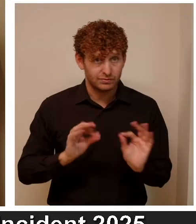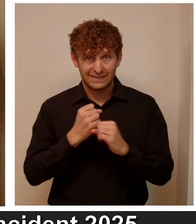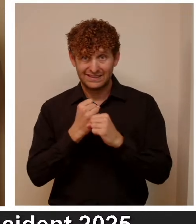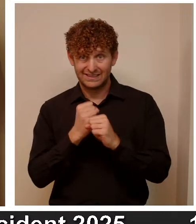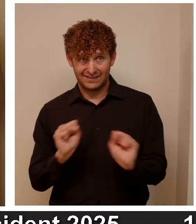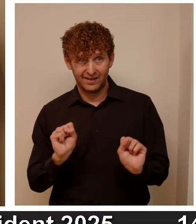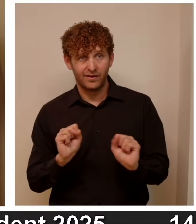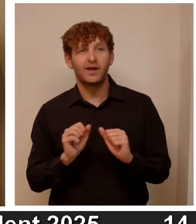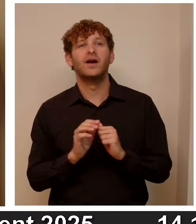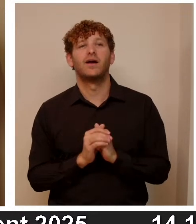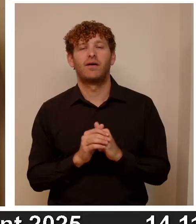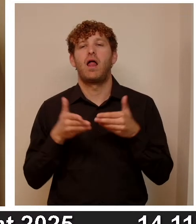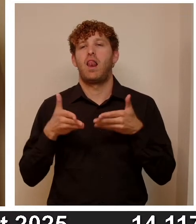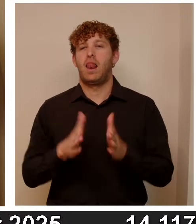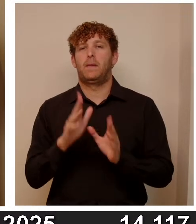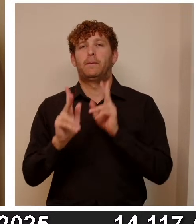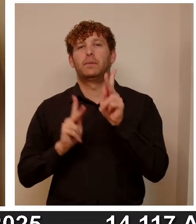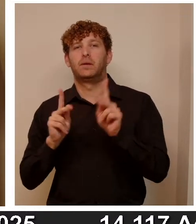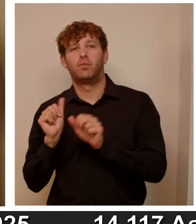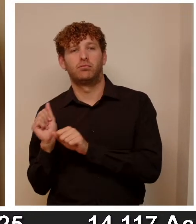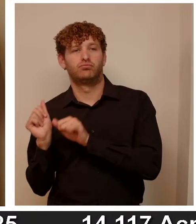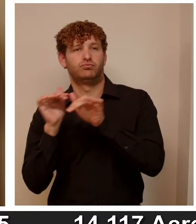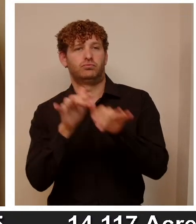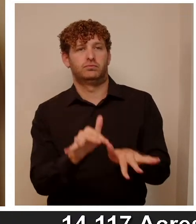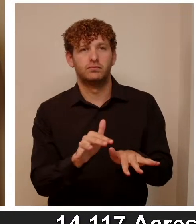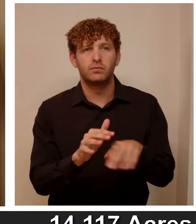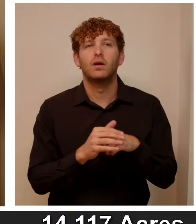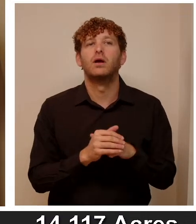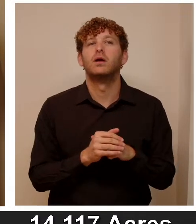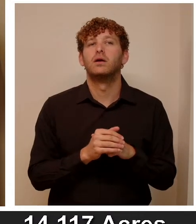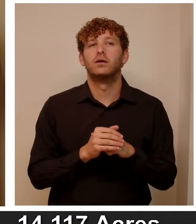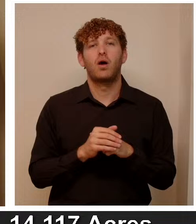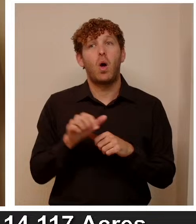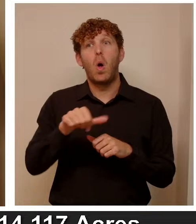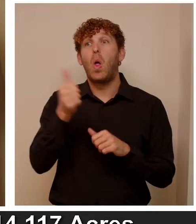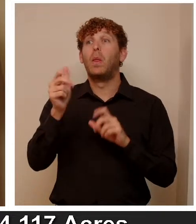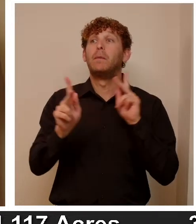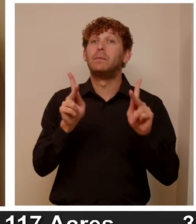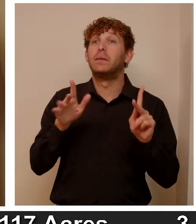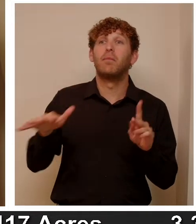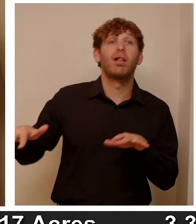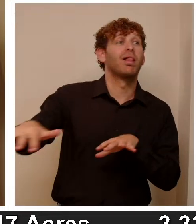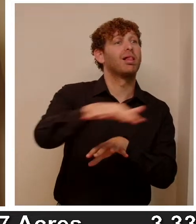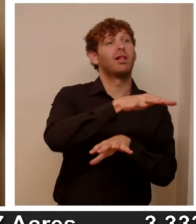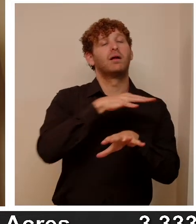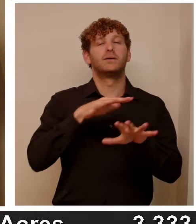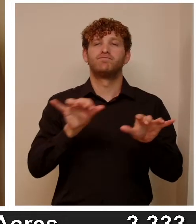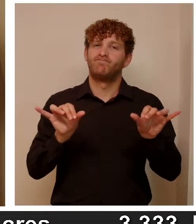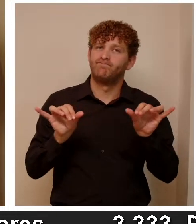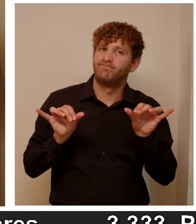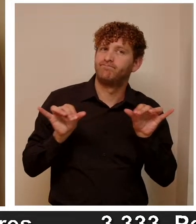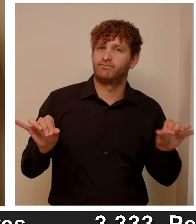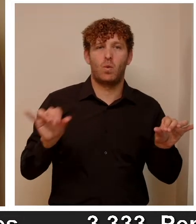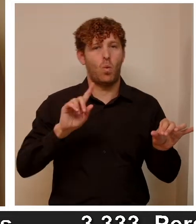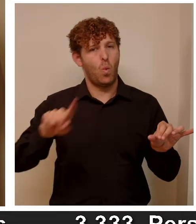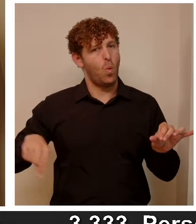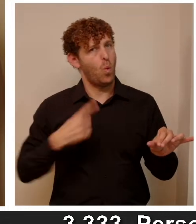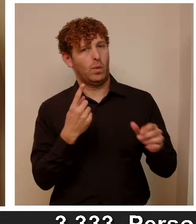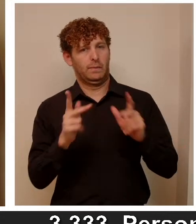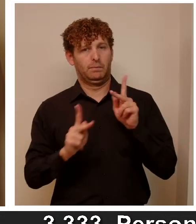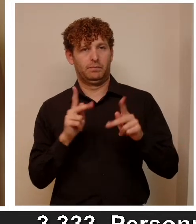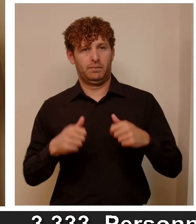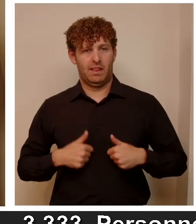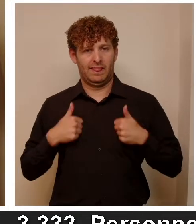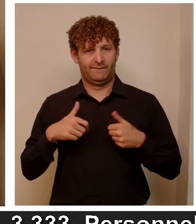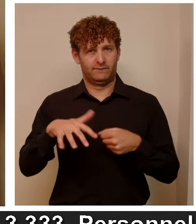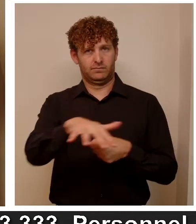back in, so people that do not belong there stay out of there, then we can let the residents in, and that's finally the place that we've gotten to. We